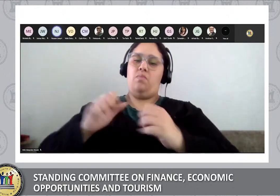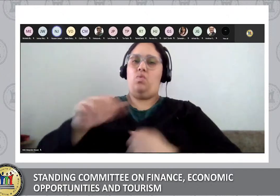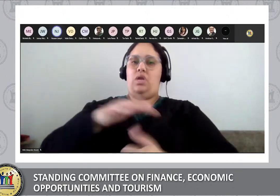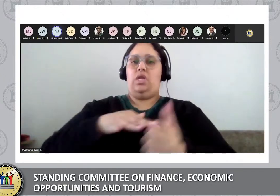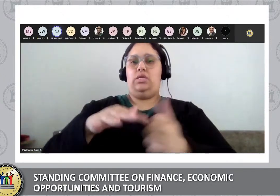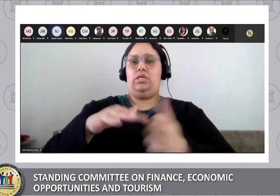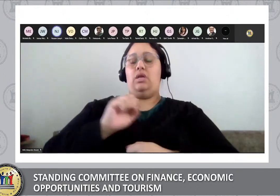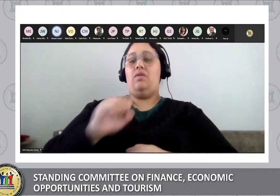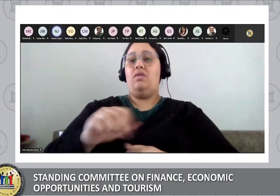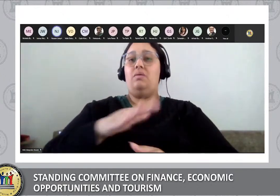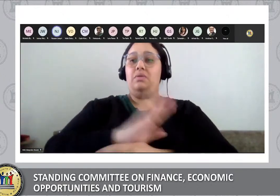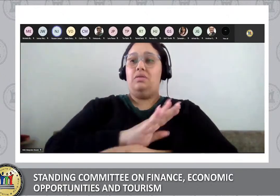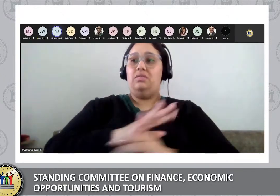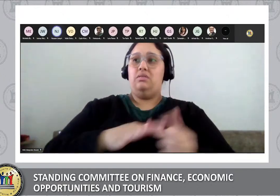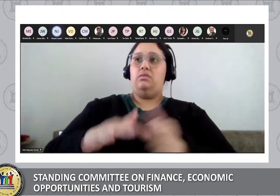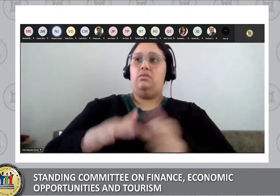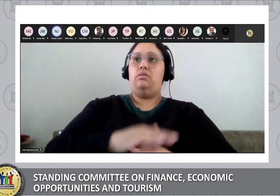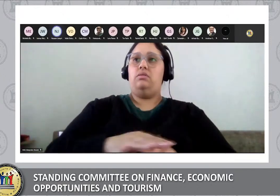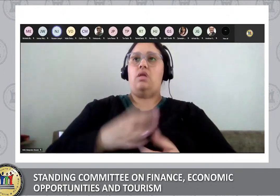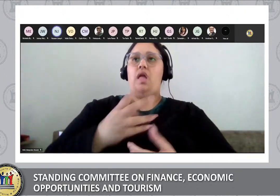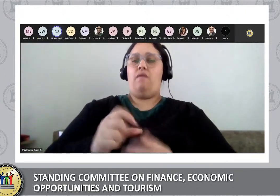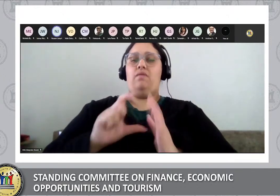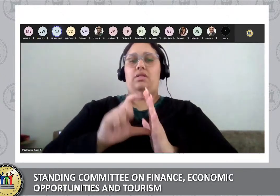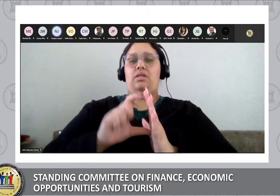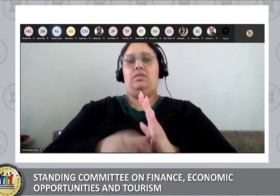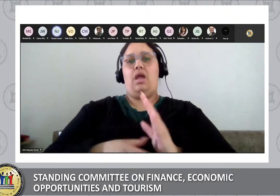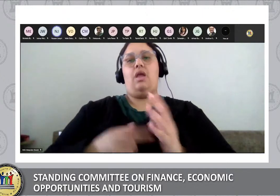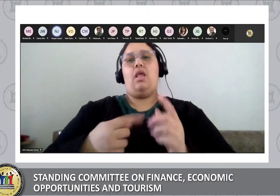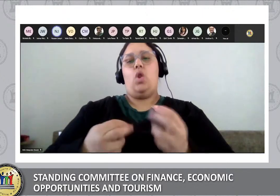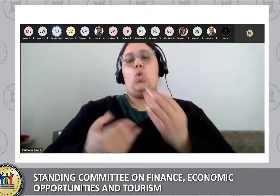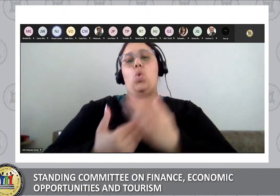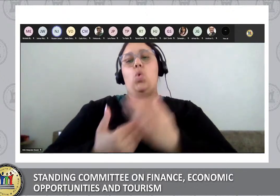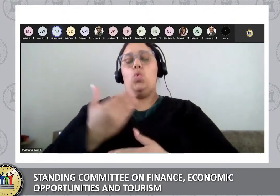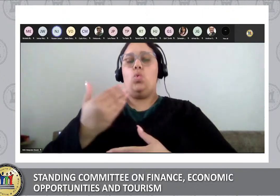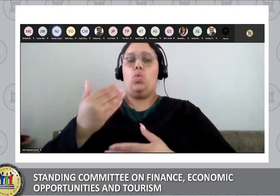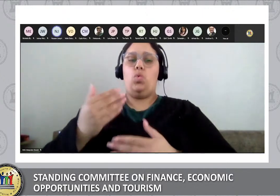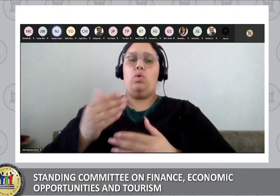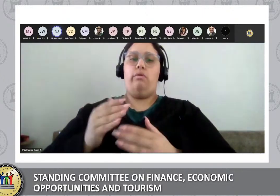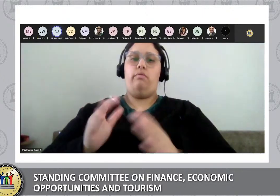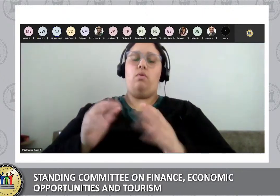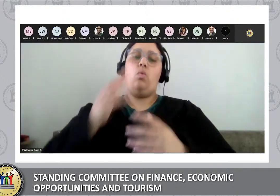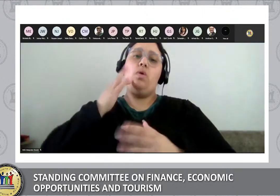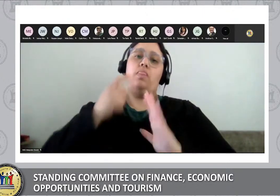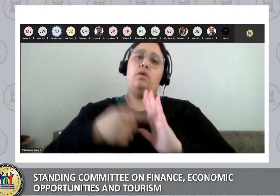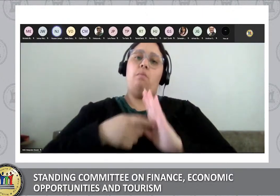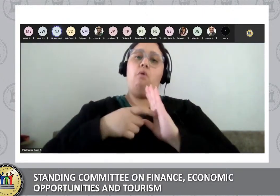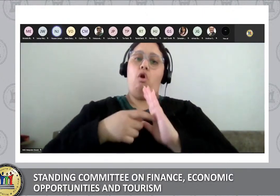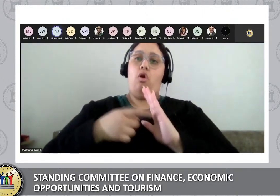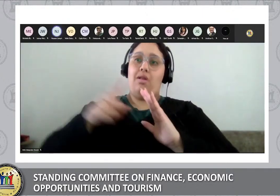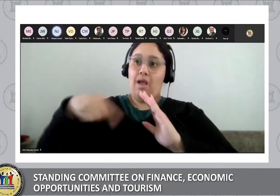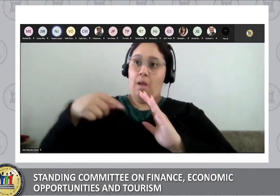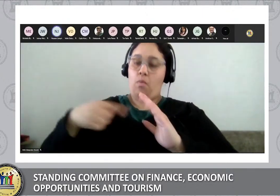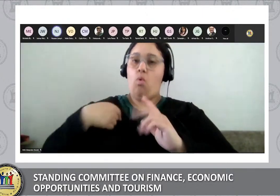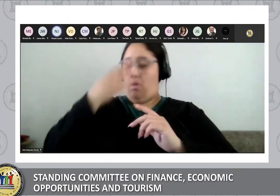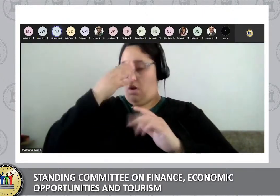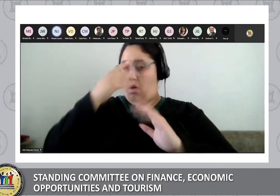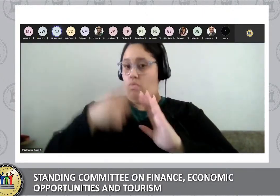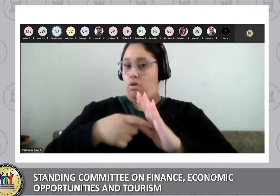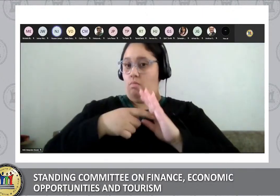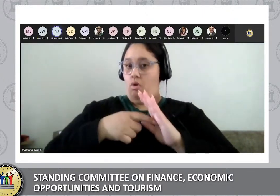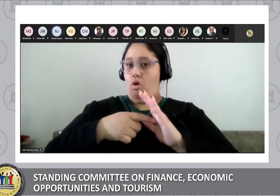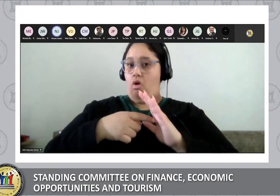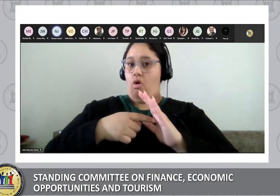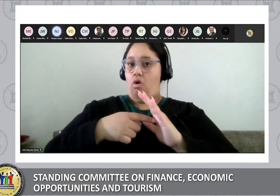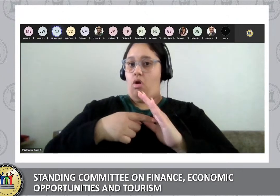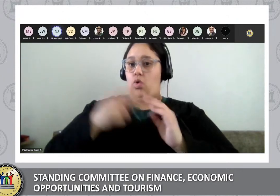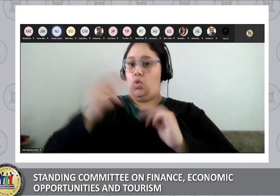has assist us in designing those new curricula. Once the demand is coming, or we know that the runway for